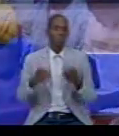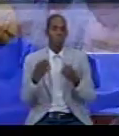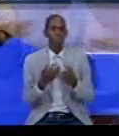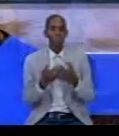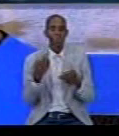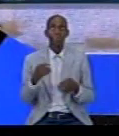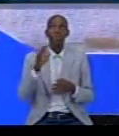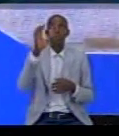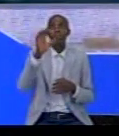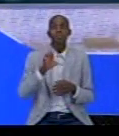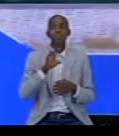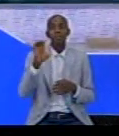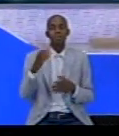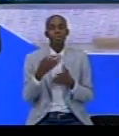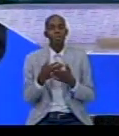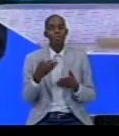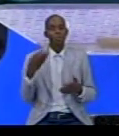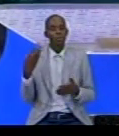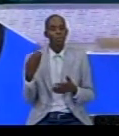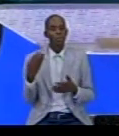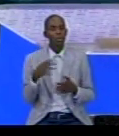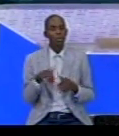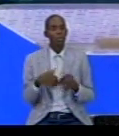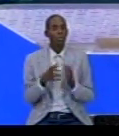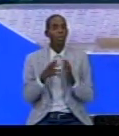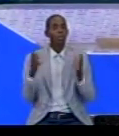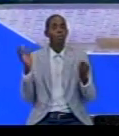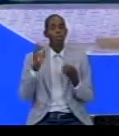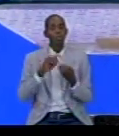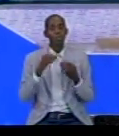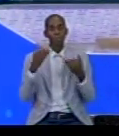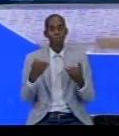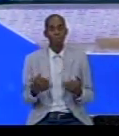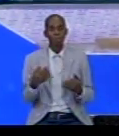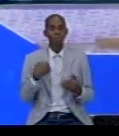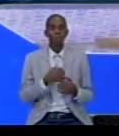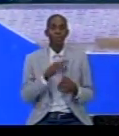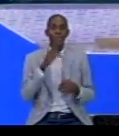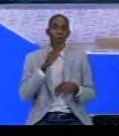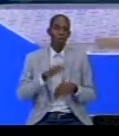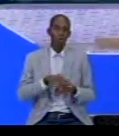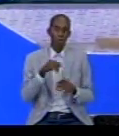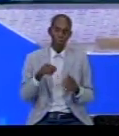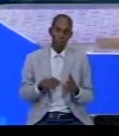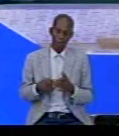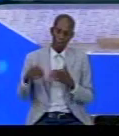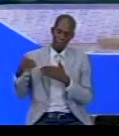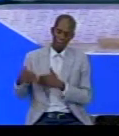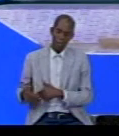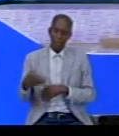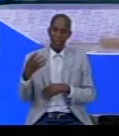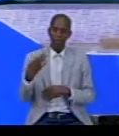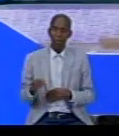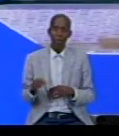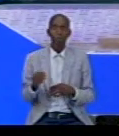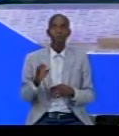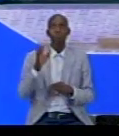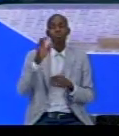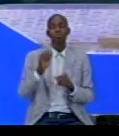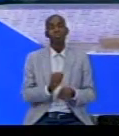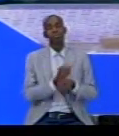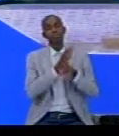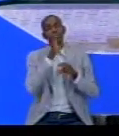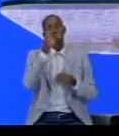cross, before Calvary, how much more now? We're on this other side of Calvary, on this other side